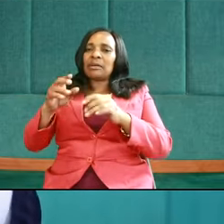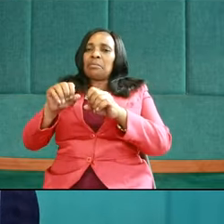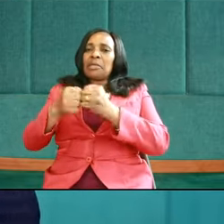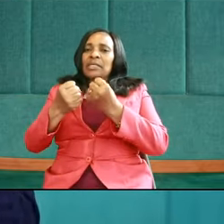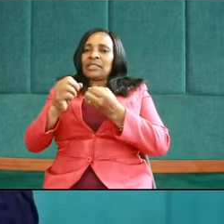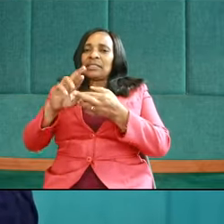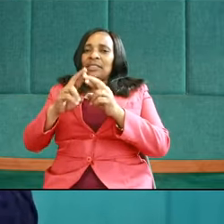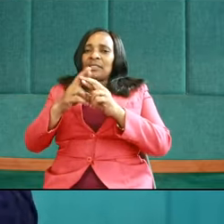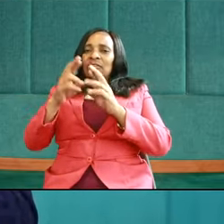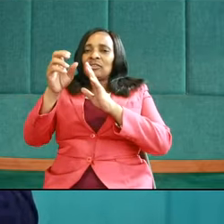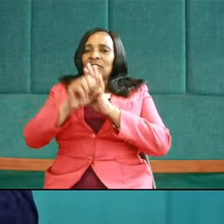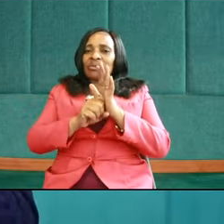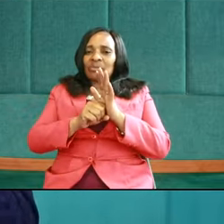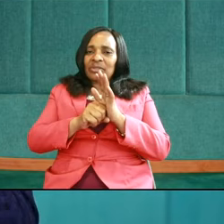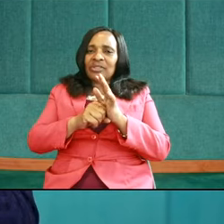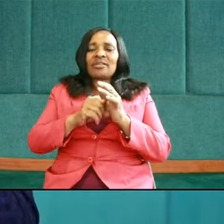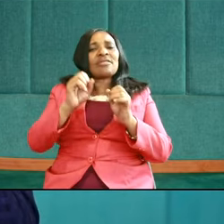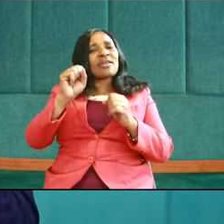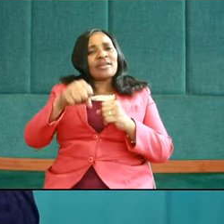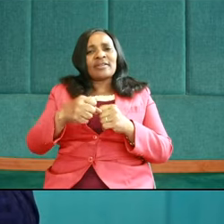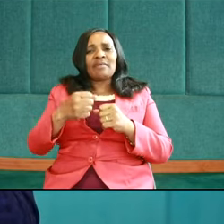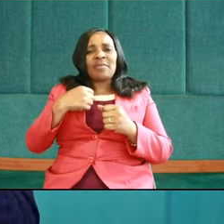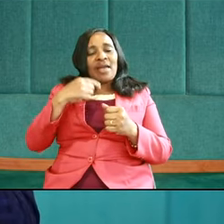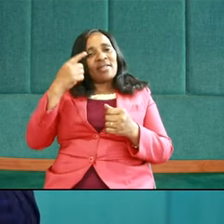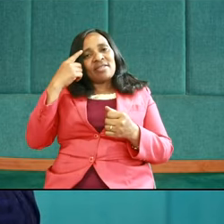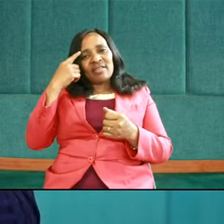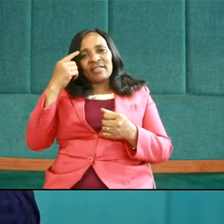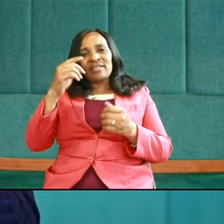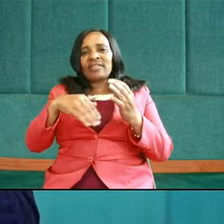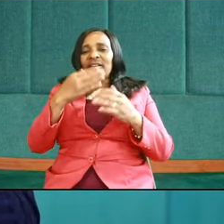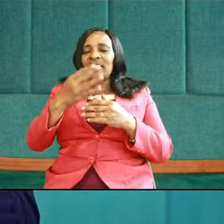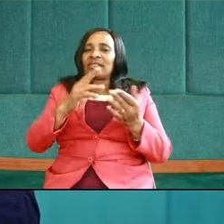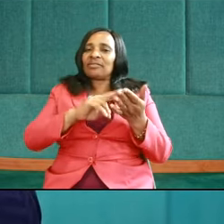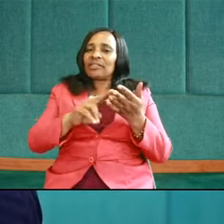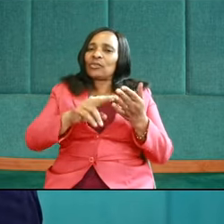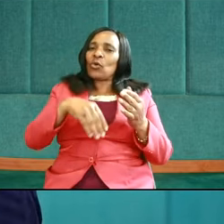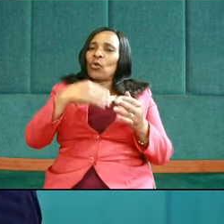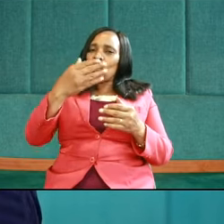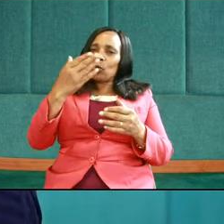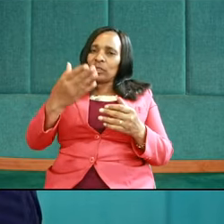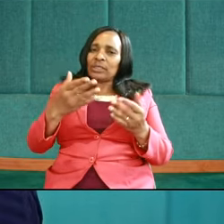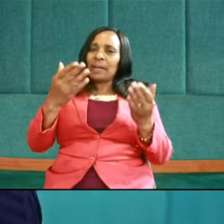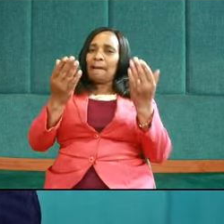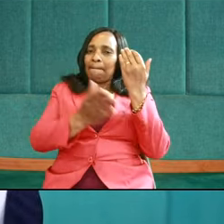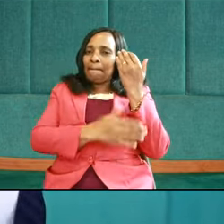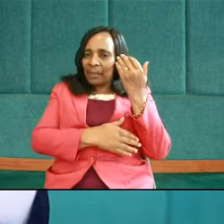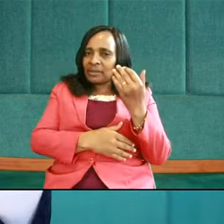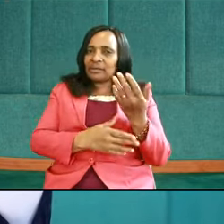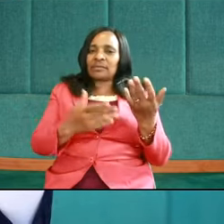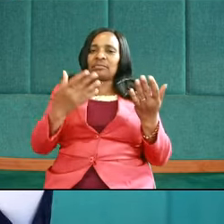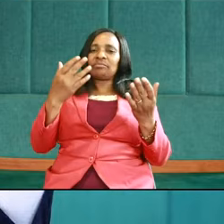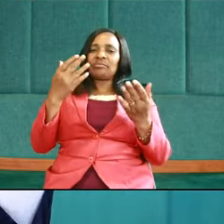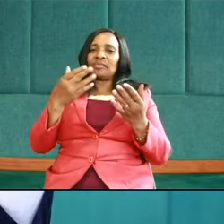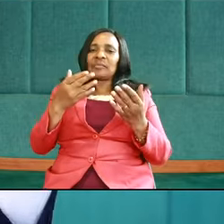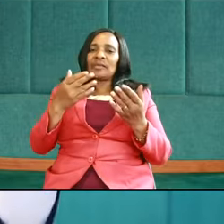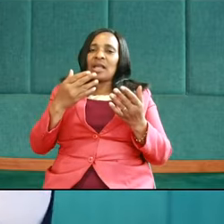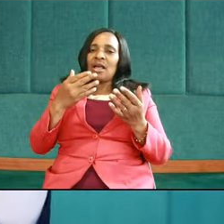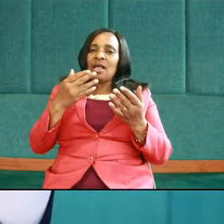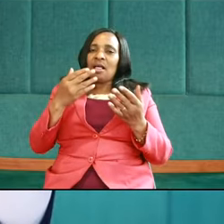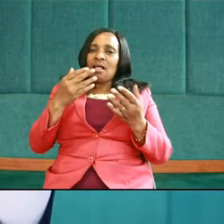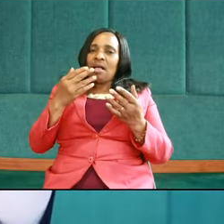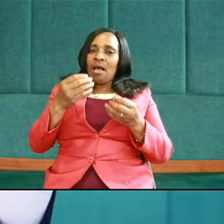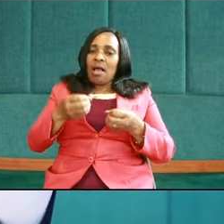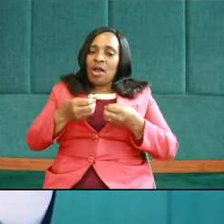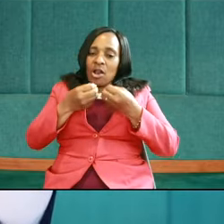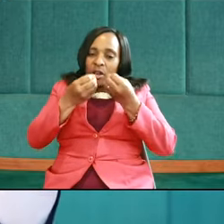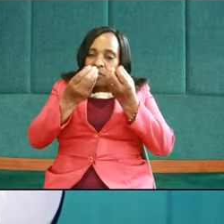relationship. I think the next statement says there are always bad consequences to sin. On earth,